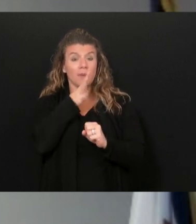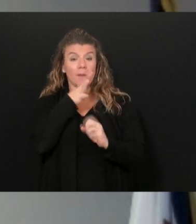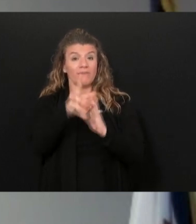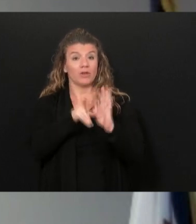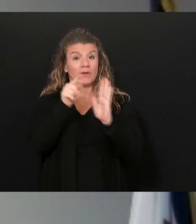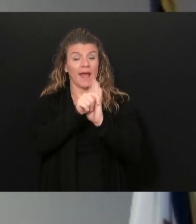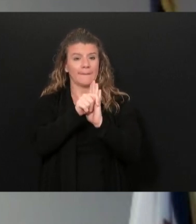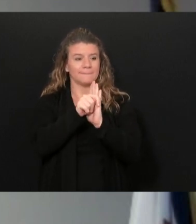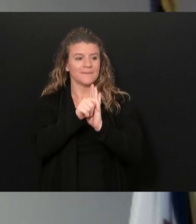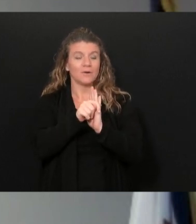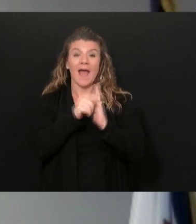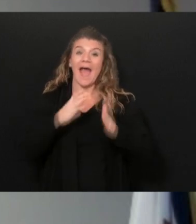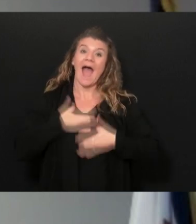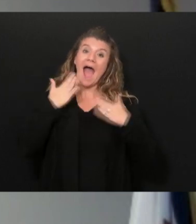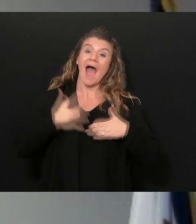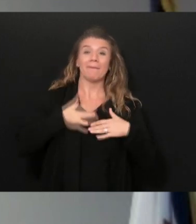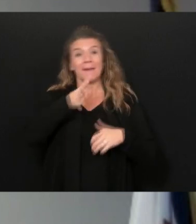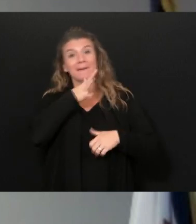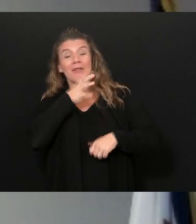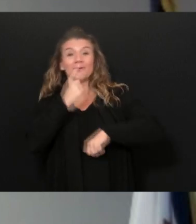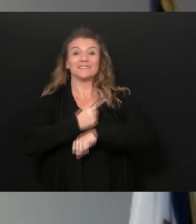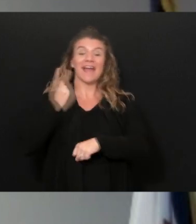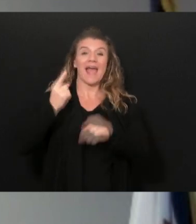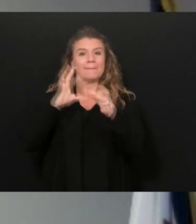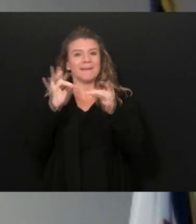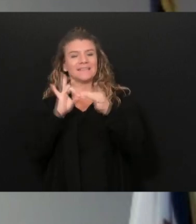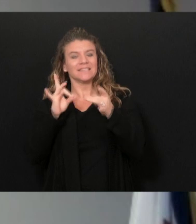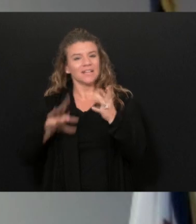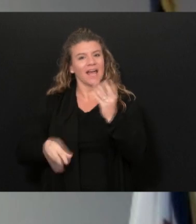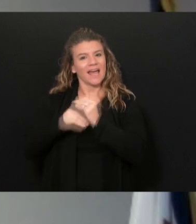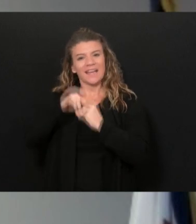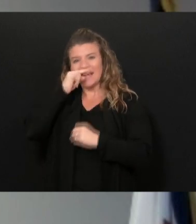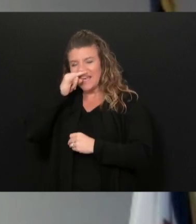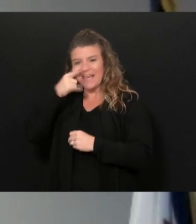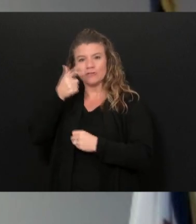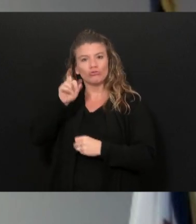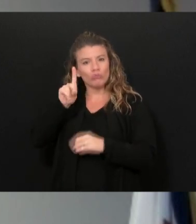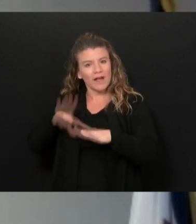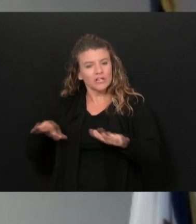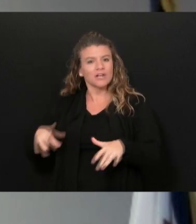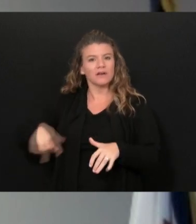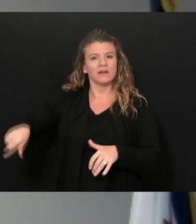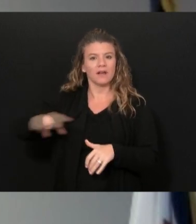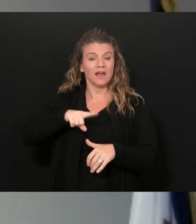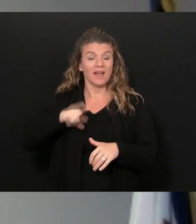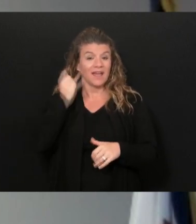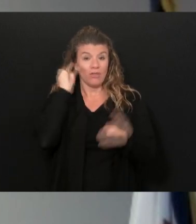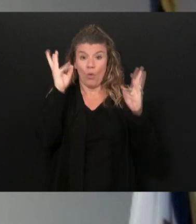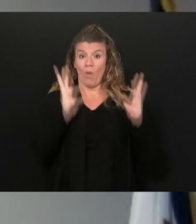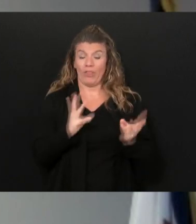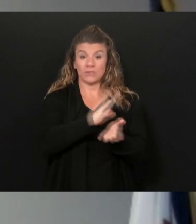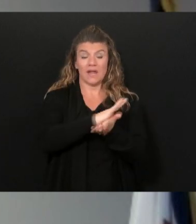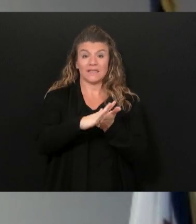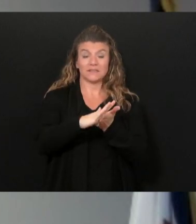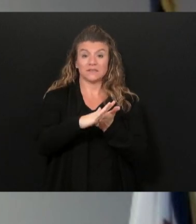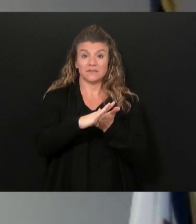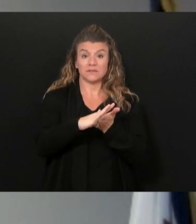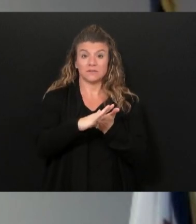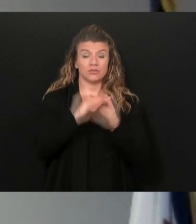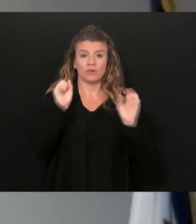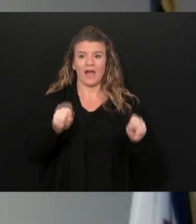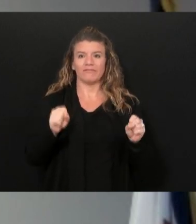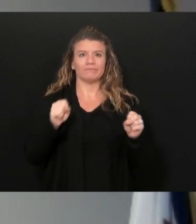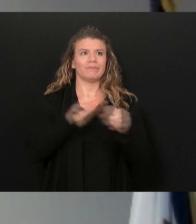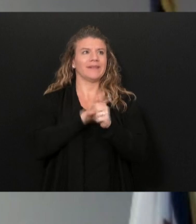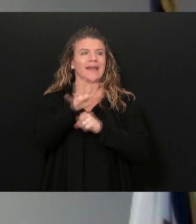with Happy Mother's Day messages from all the children and grandchildren. If the weather is nice and you have plenty